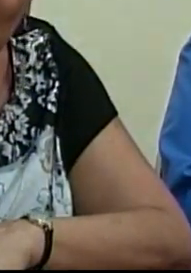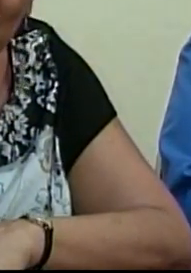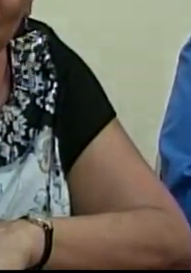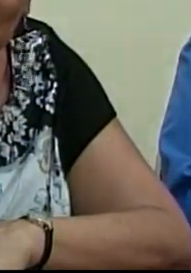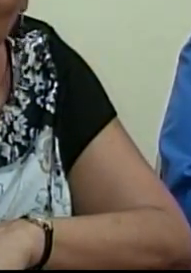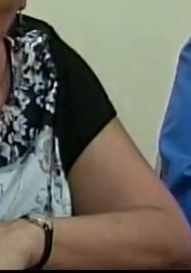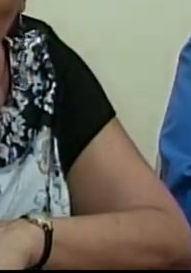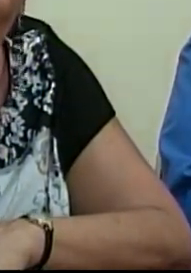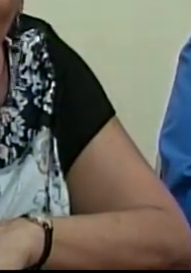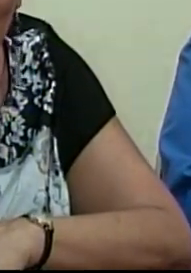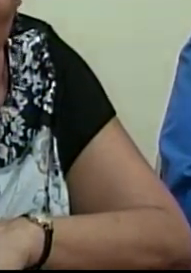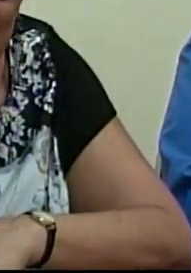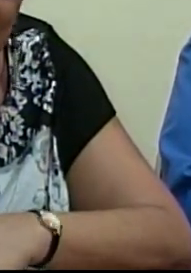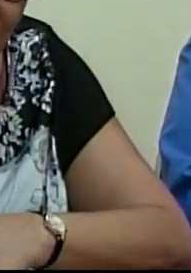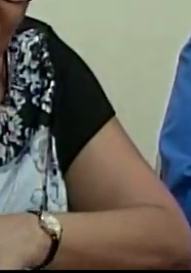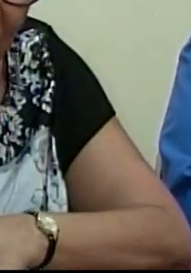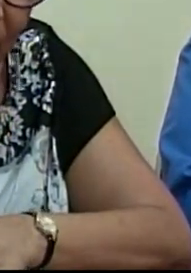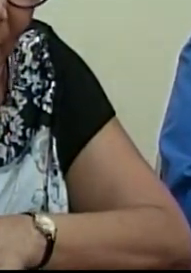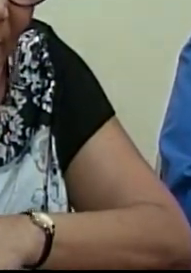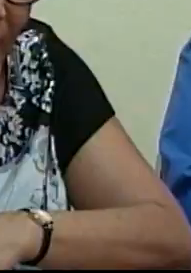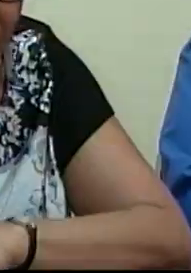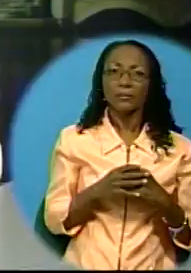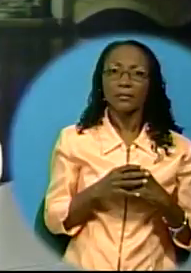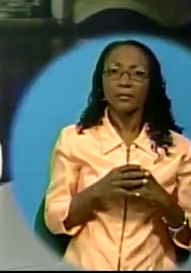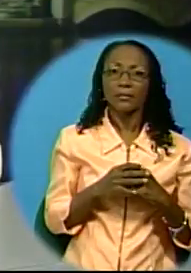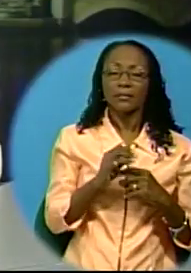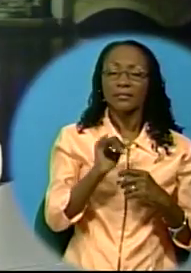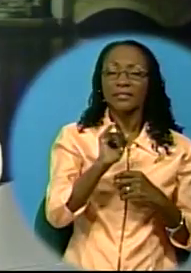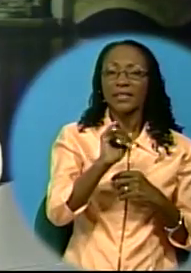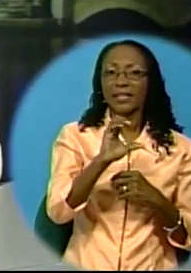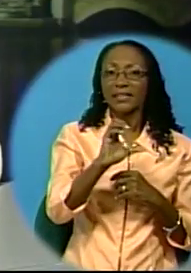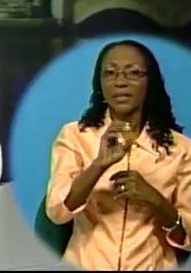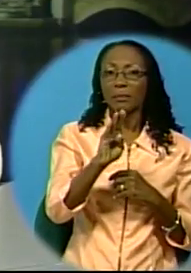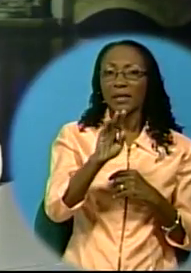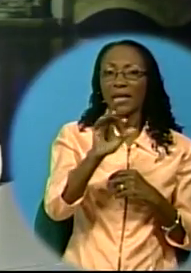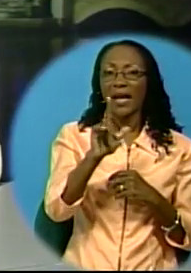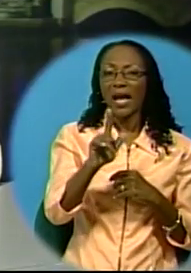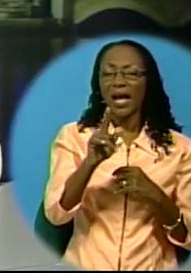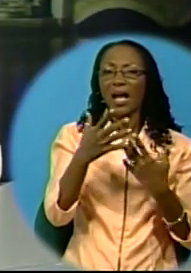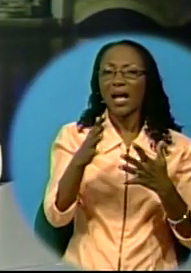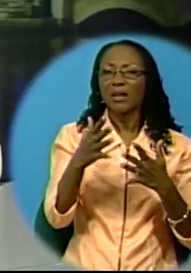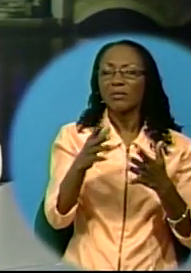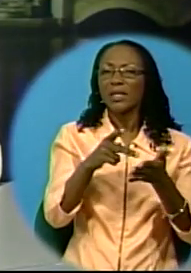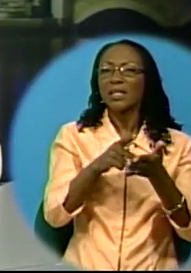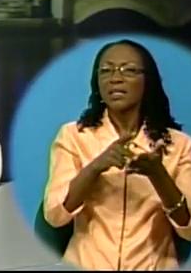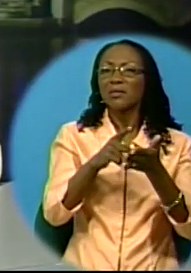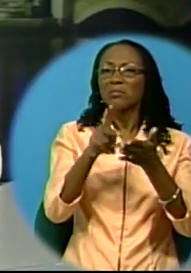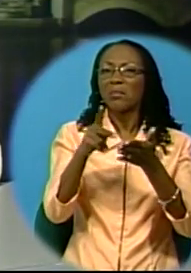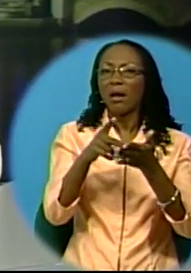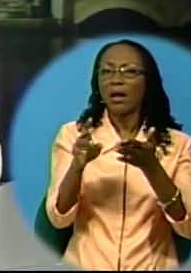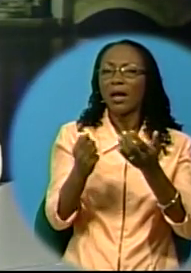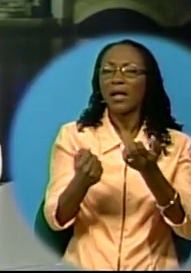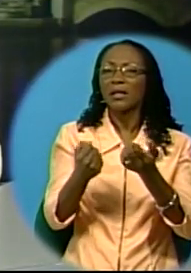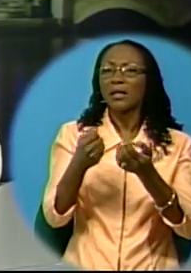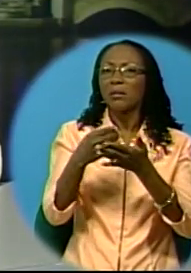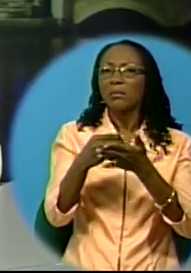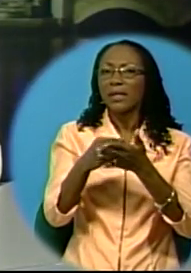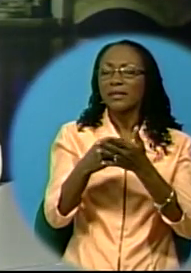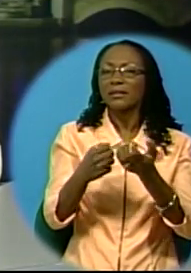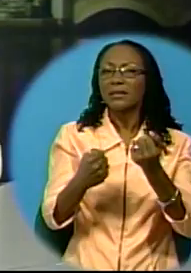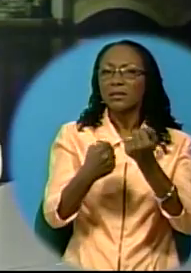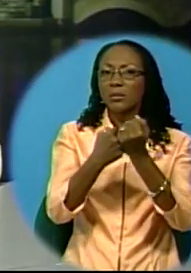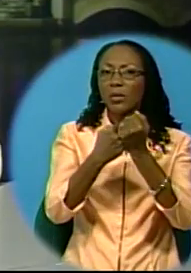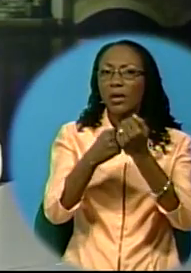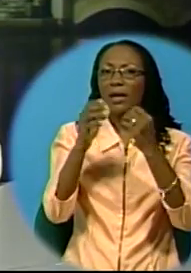their parishes by wearing their respective colors. ICBL has been the sponsor of the celebrations for the past 8 years, and